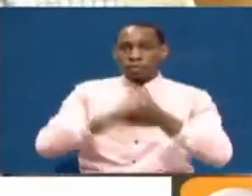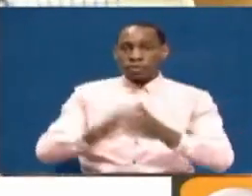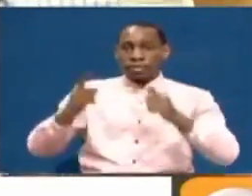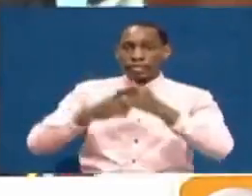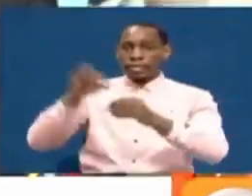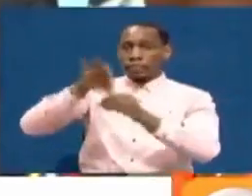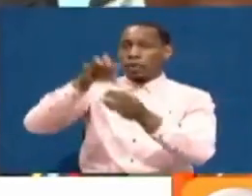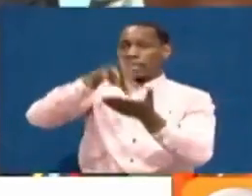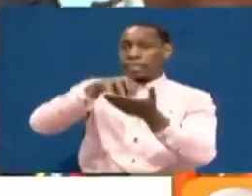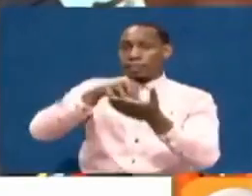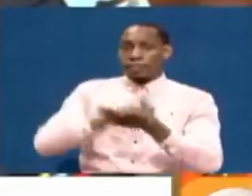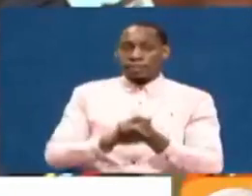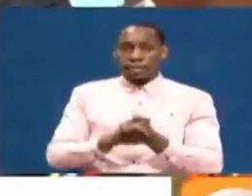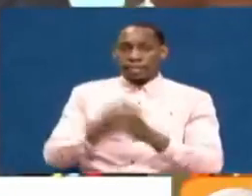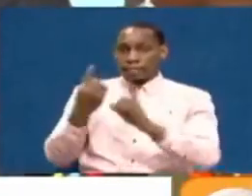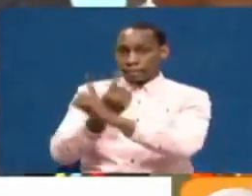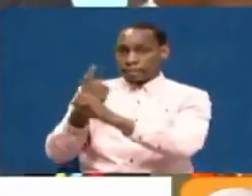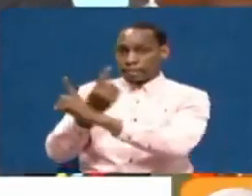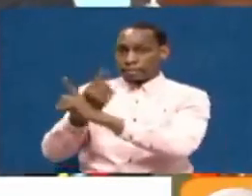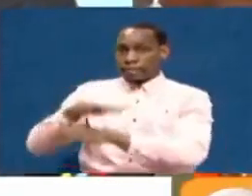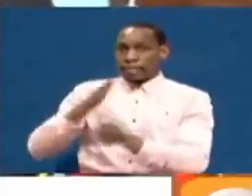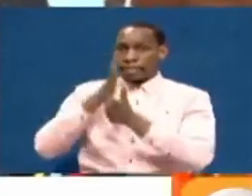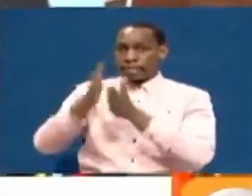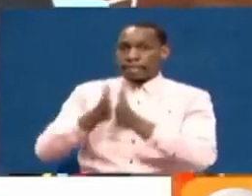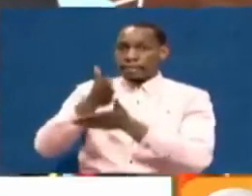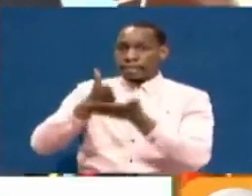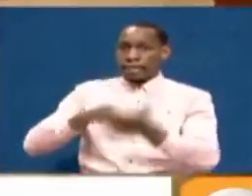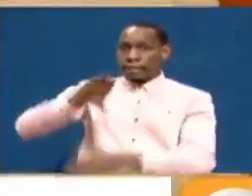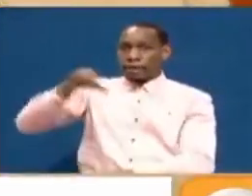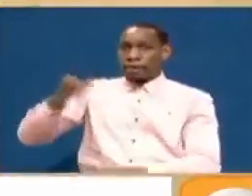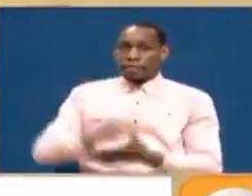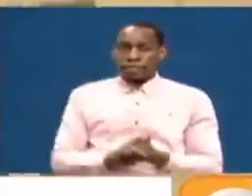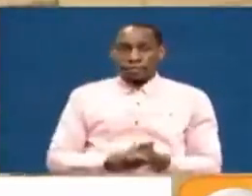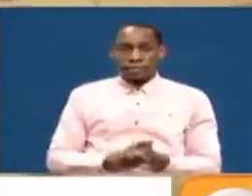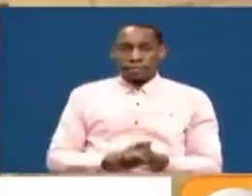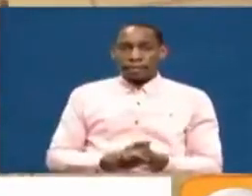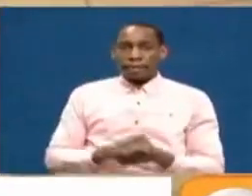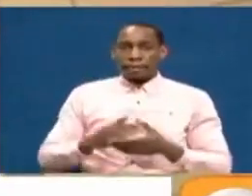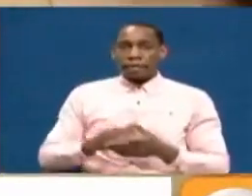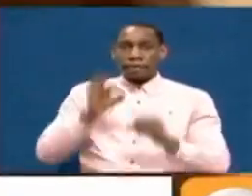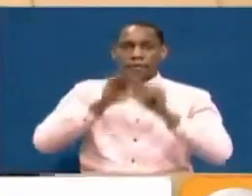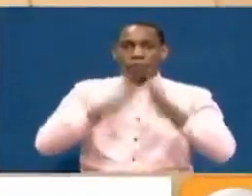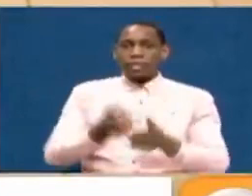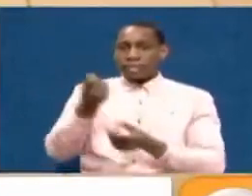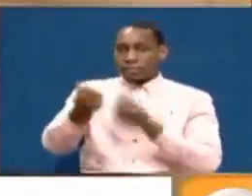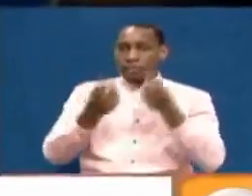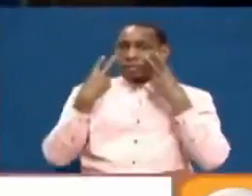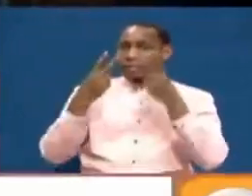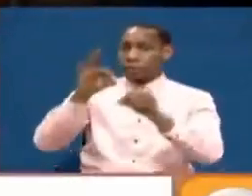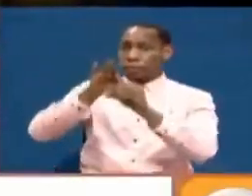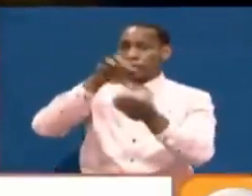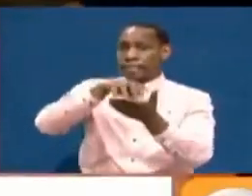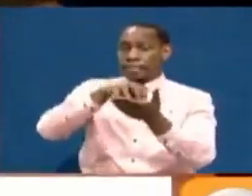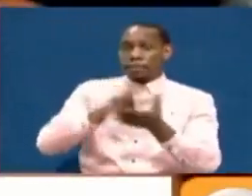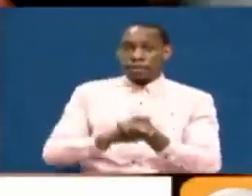six polling stations in Hell's Gate Ward, Naivasha sub-county. A low turnout was witnessed in some polling